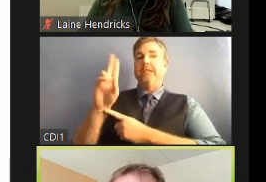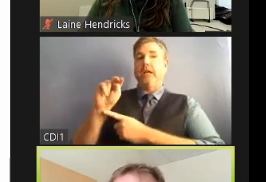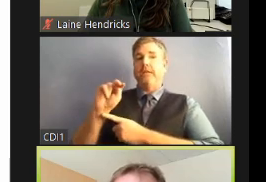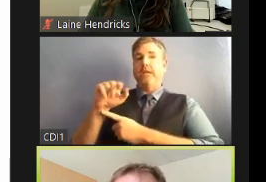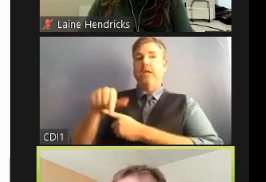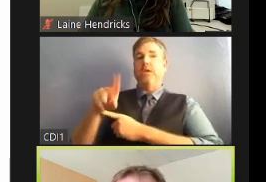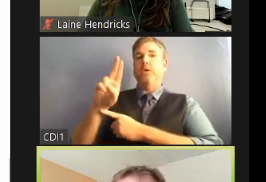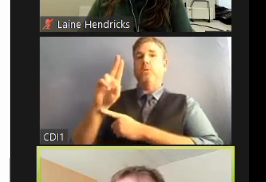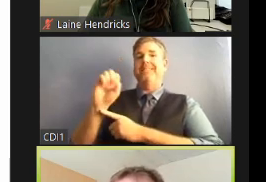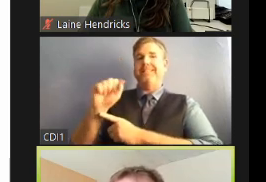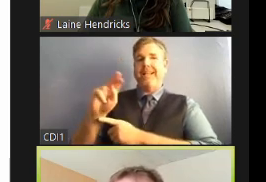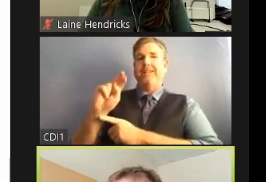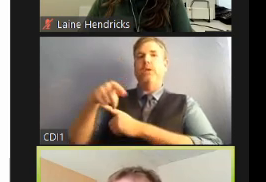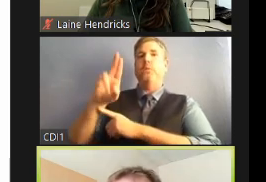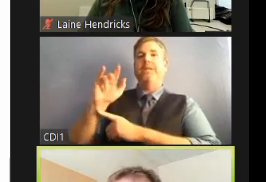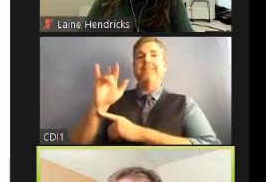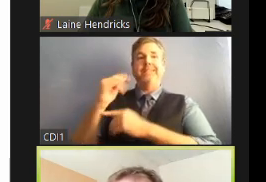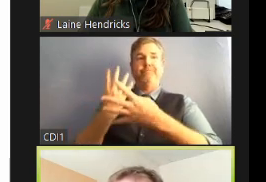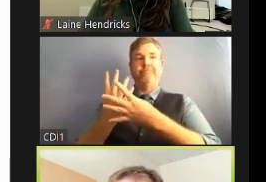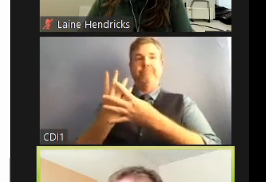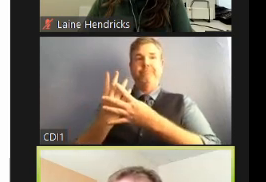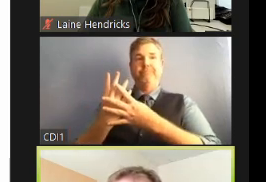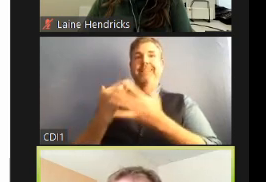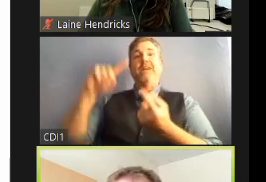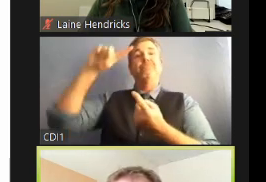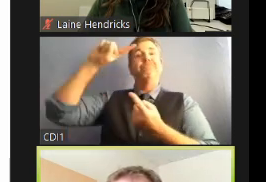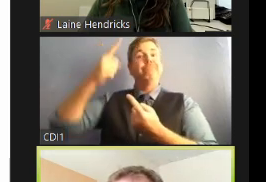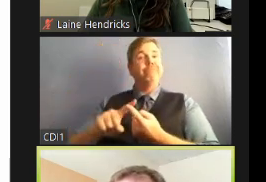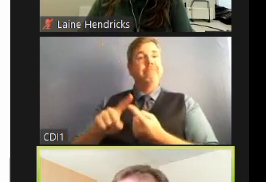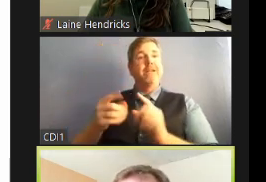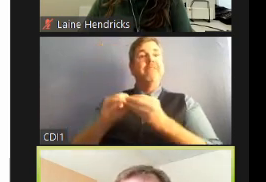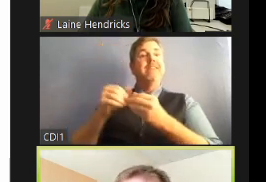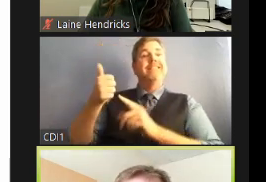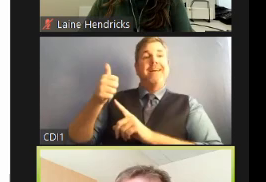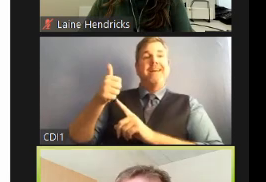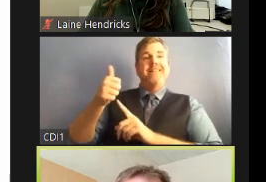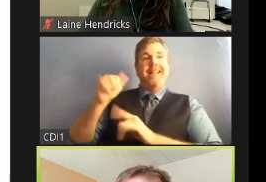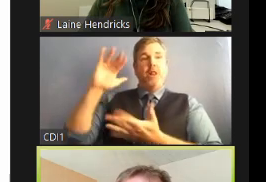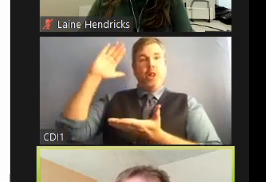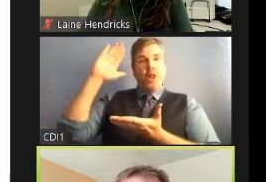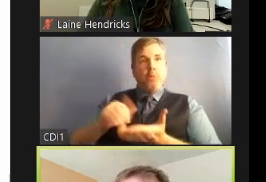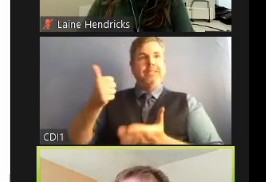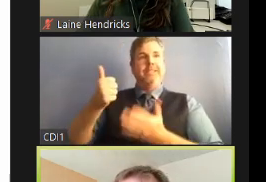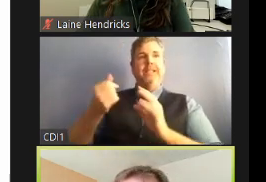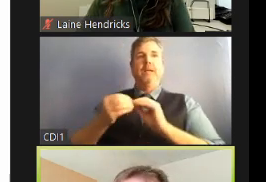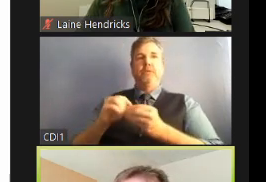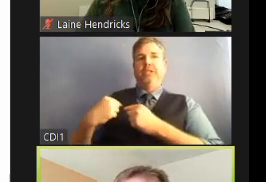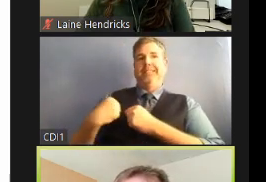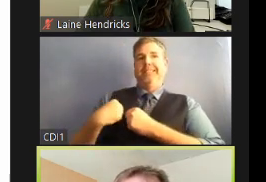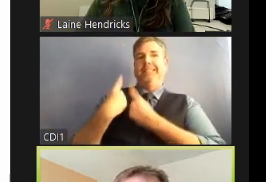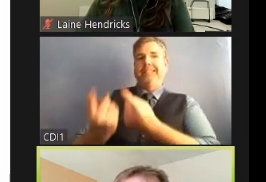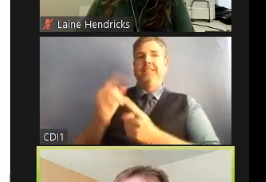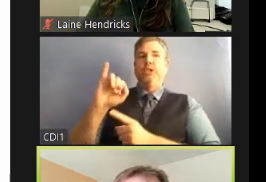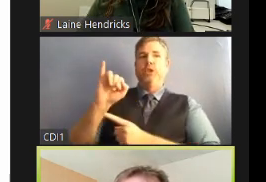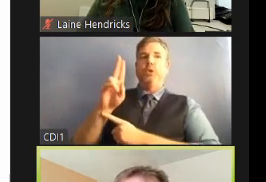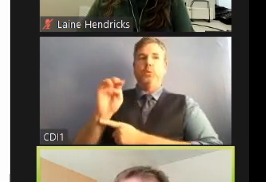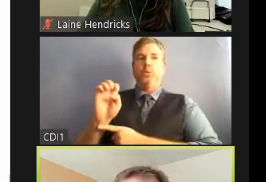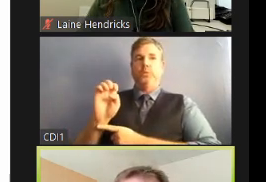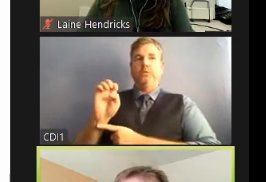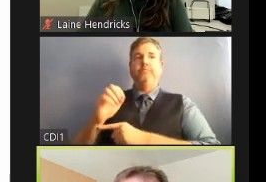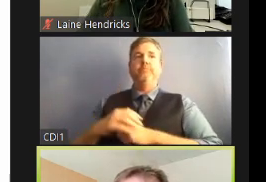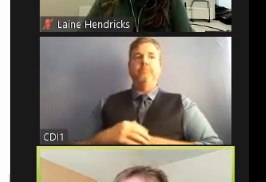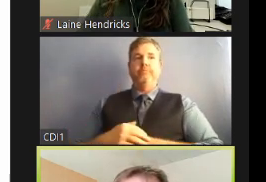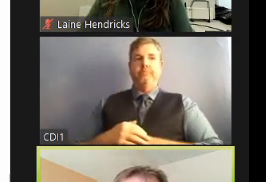lowest number of people we've had in the hospital since late June. Almost two months, we've